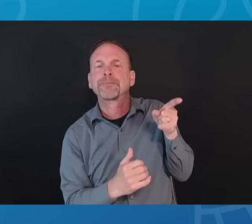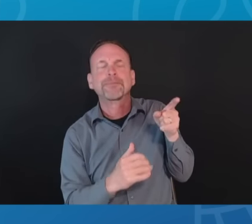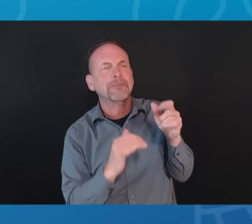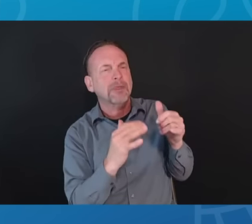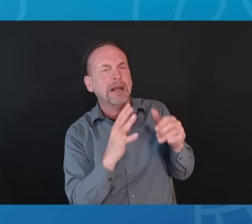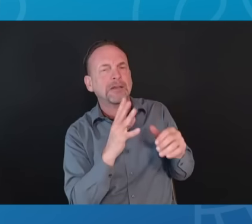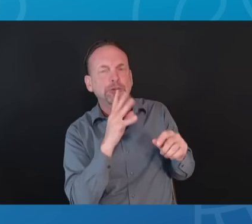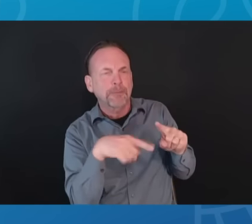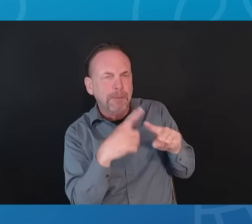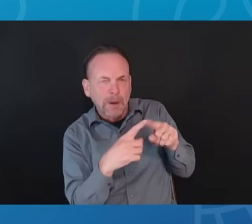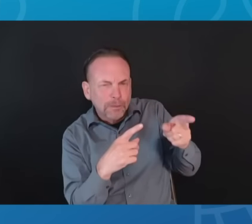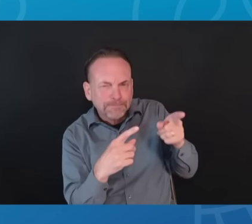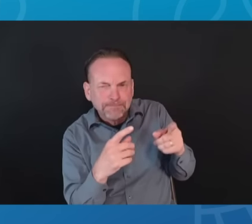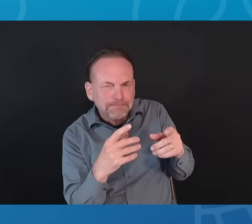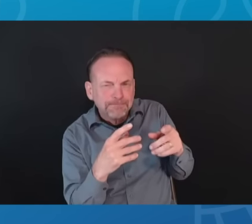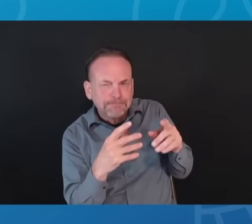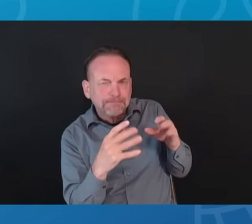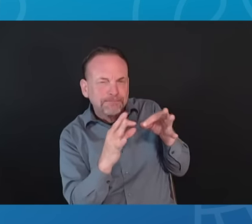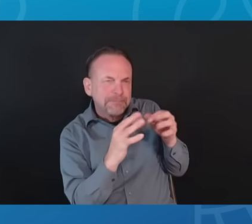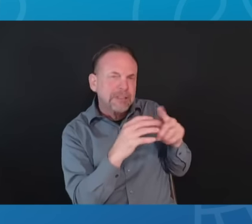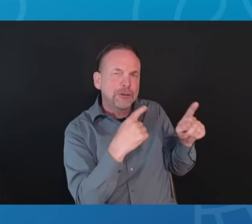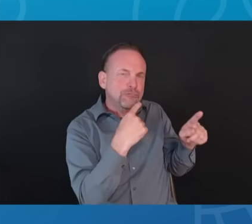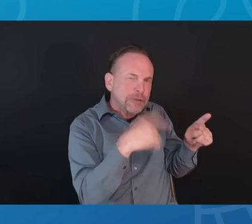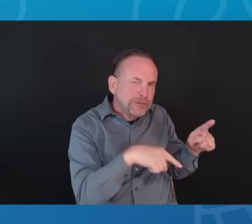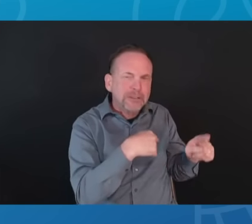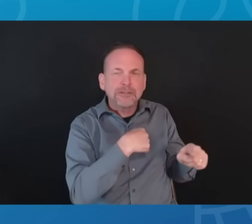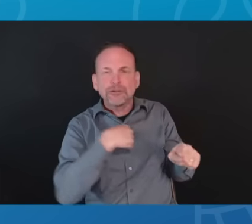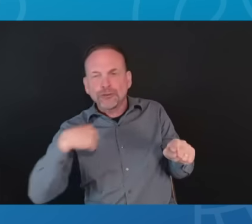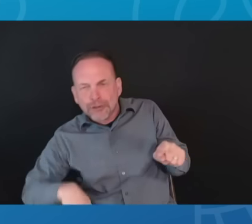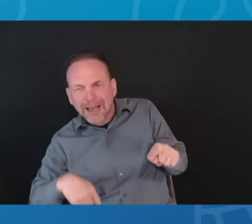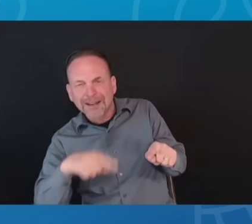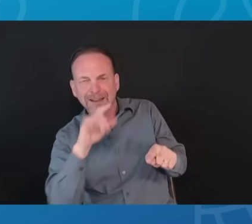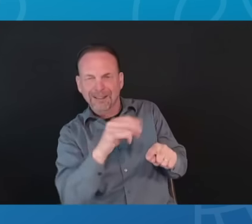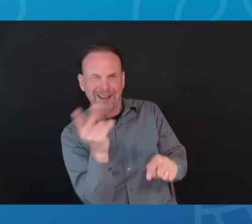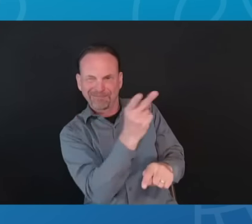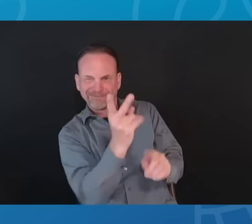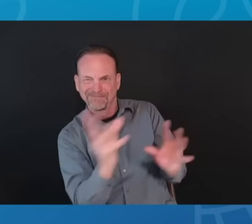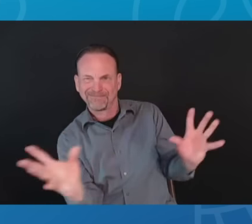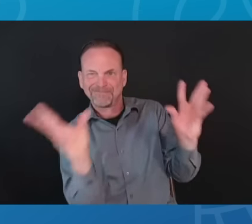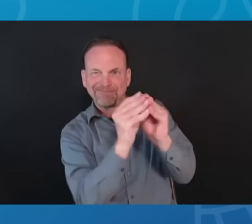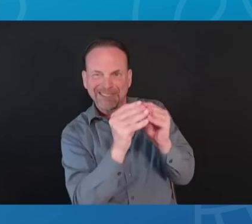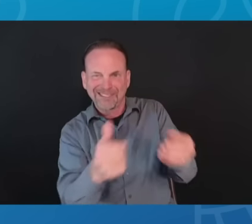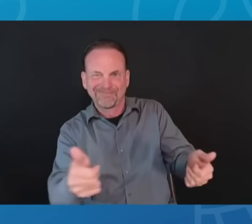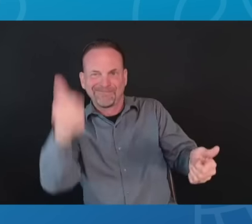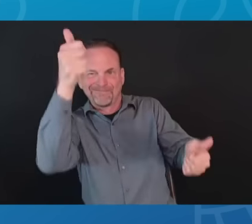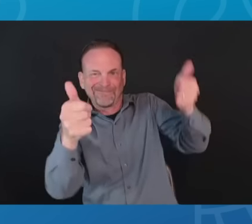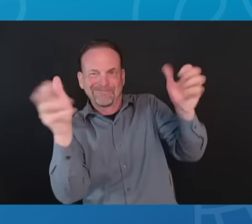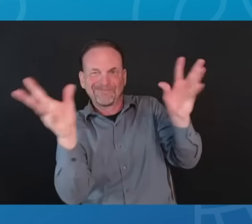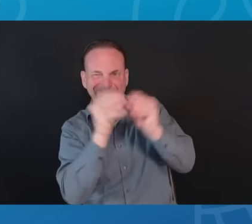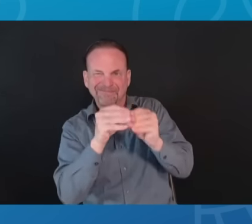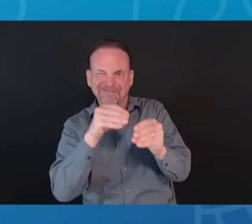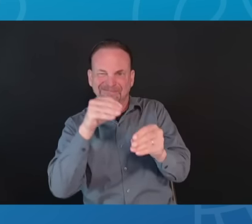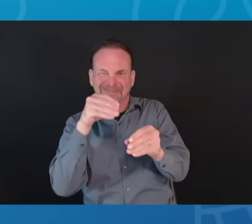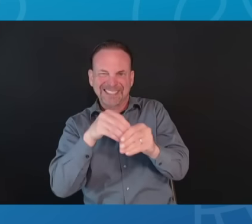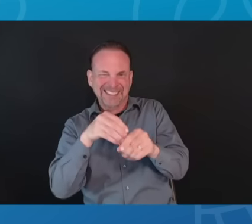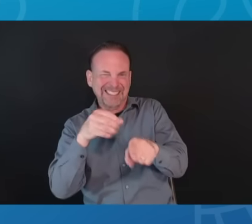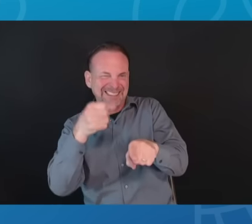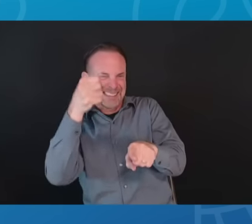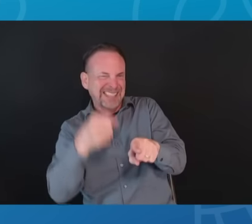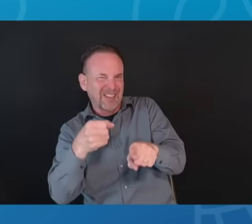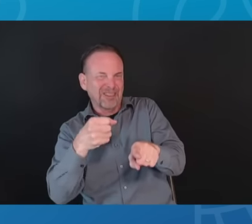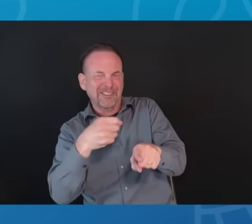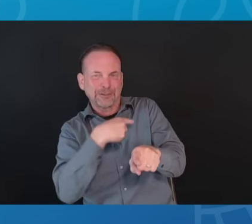Chinese aggressive dominance in the South China Sea. What can we expect to see in intense diplomacy to continue